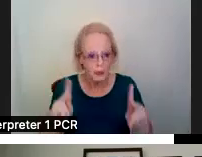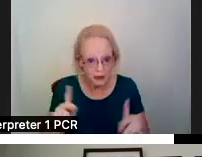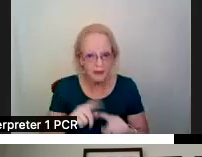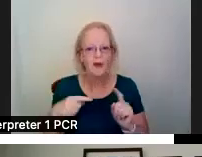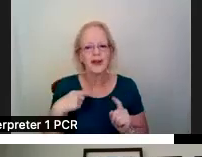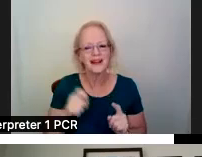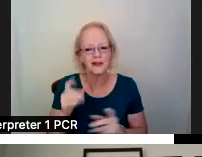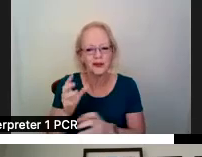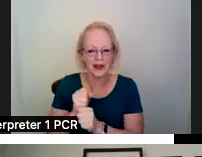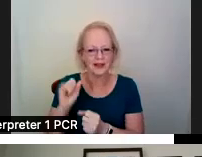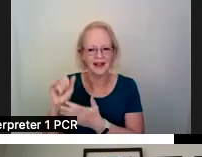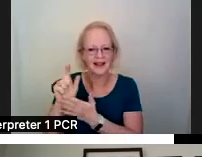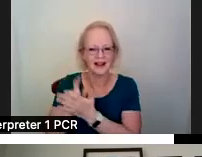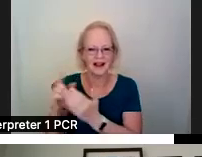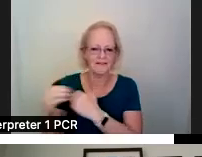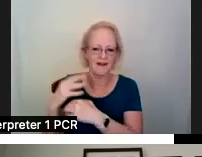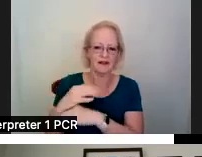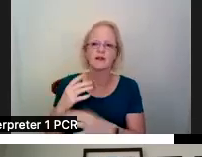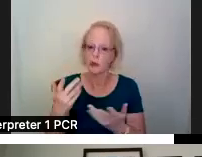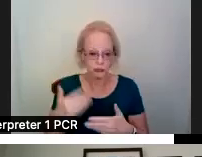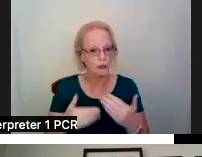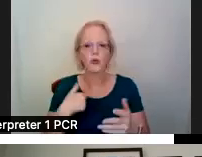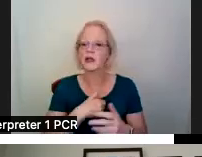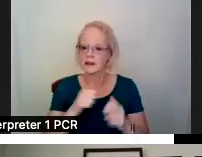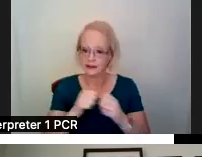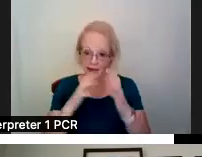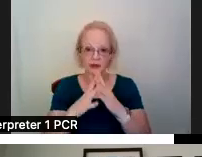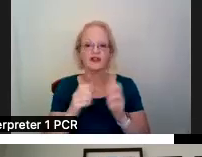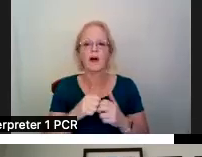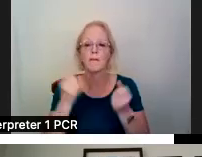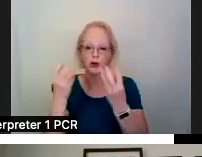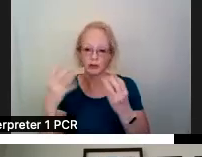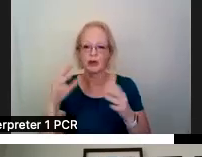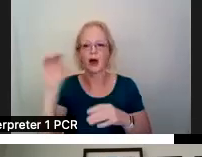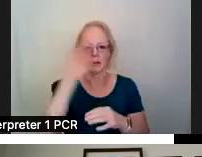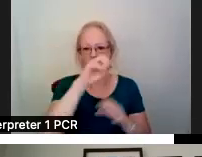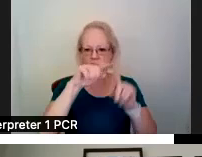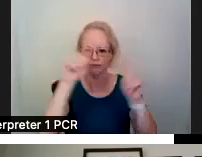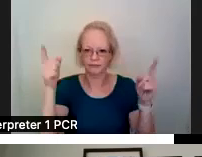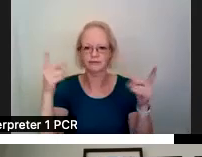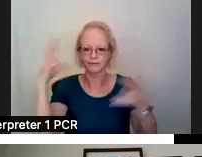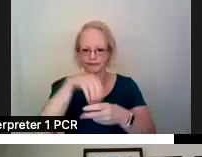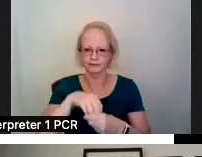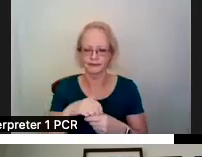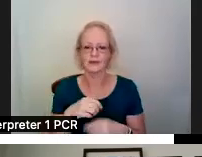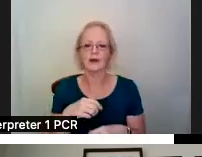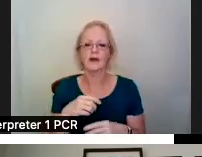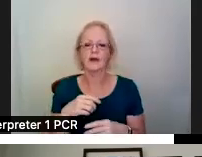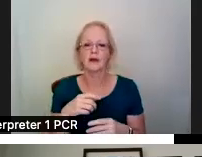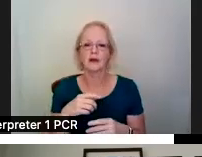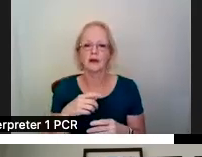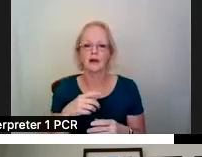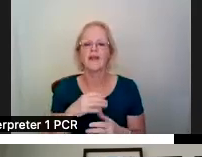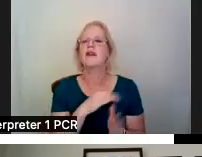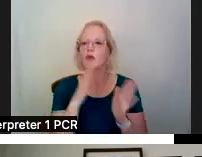advice. And so we established a multiple employer solution. We then looked at solutions within the